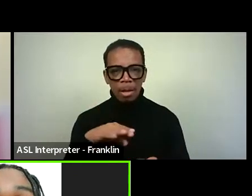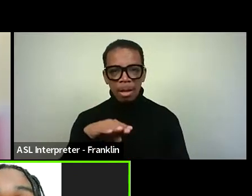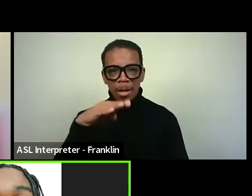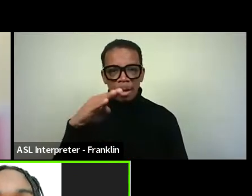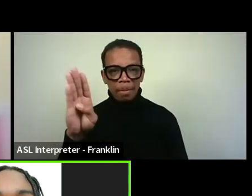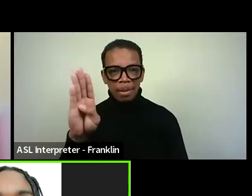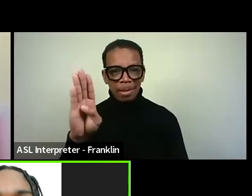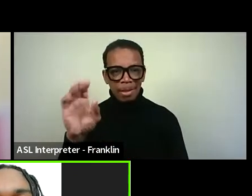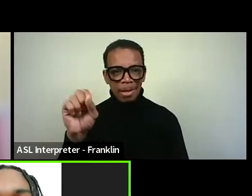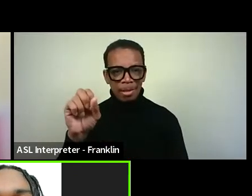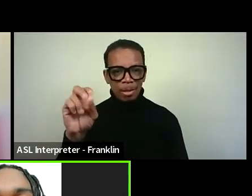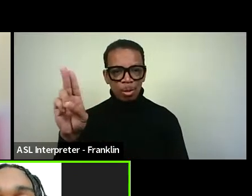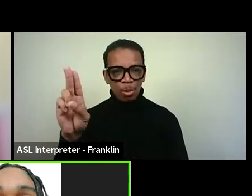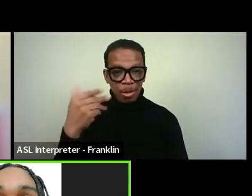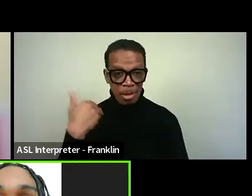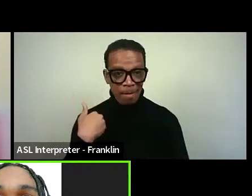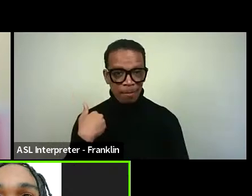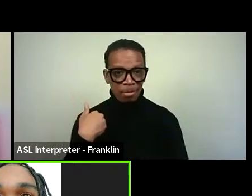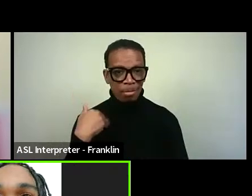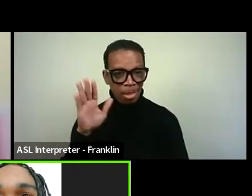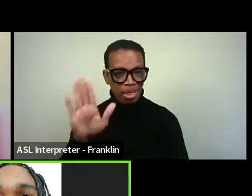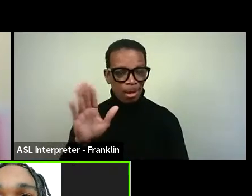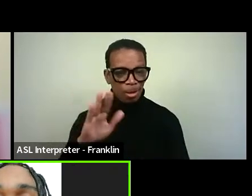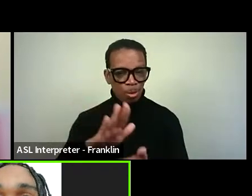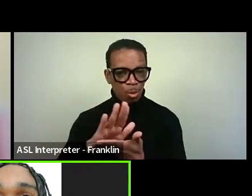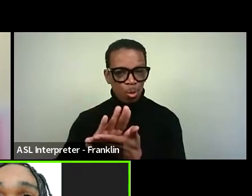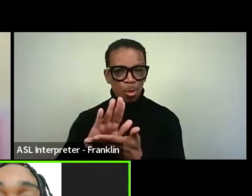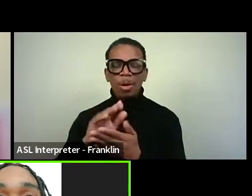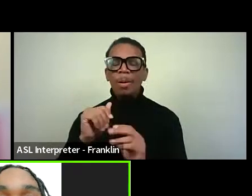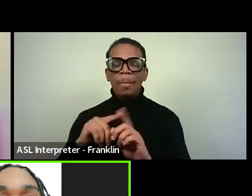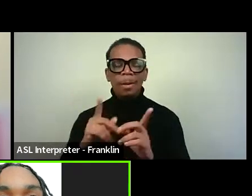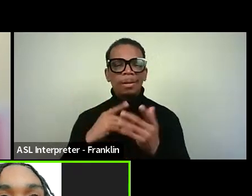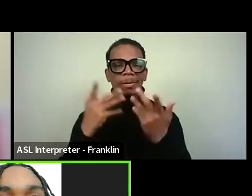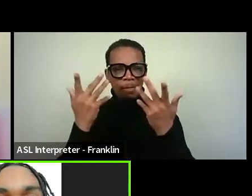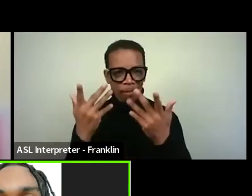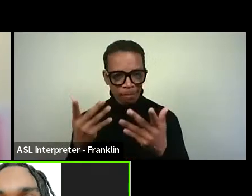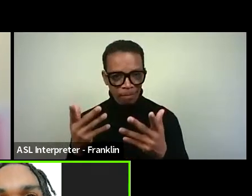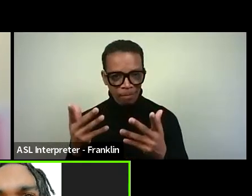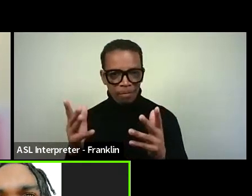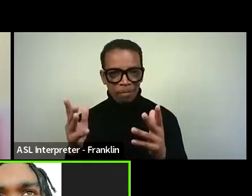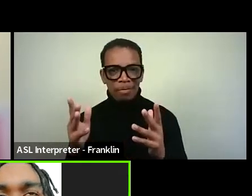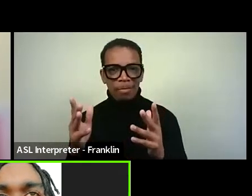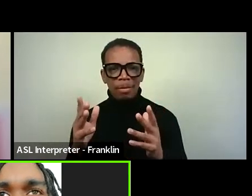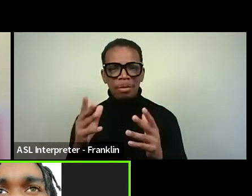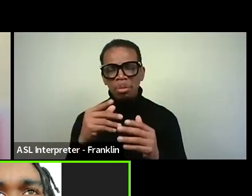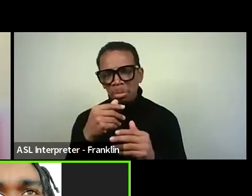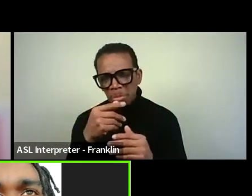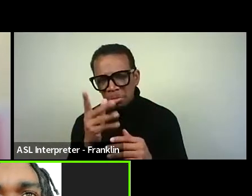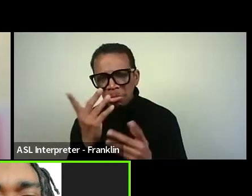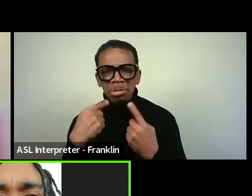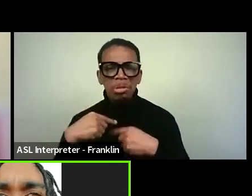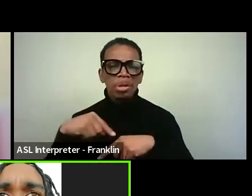Union. And I would say a couple years after a couple years throughout school is when it started to get real